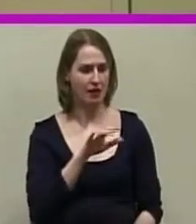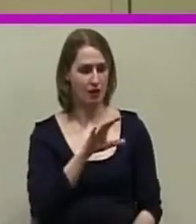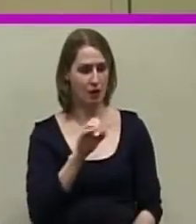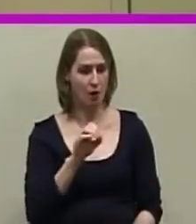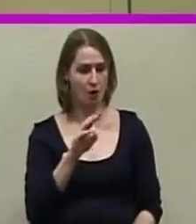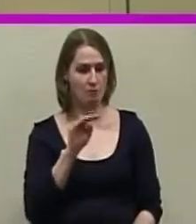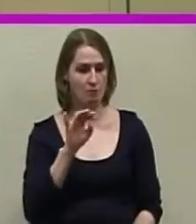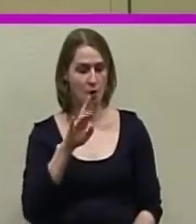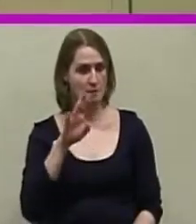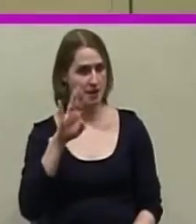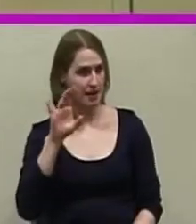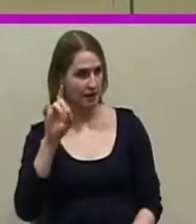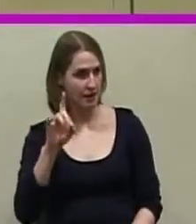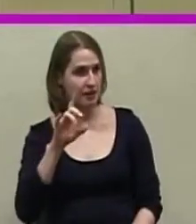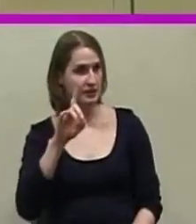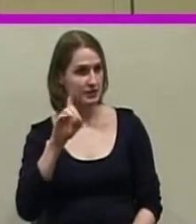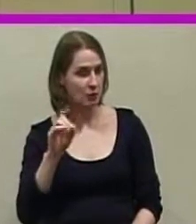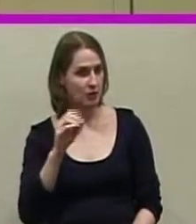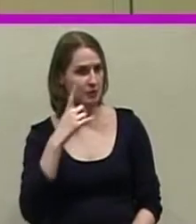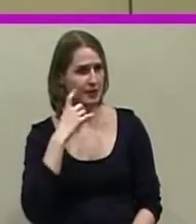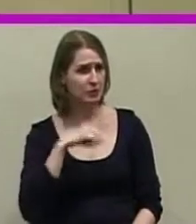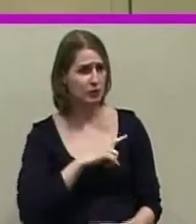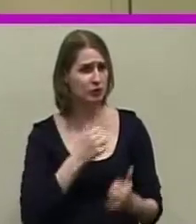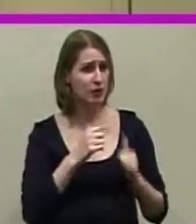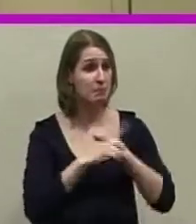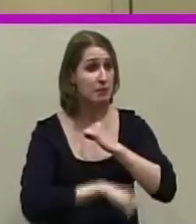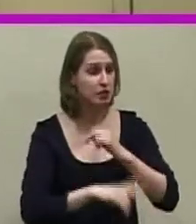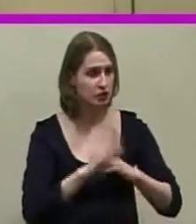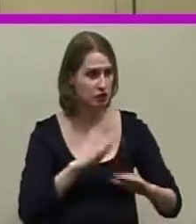we try to punish children out of their ADHD.